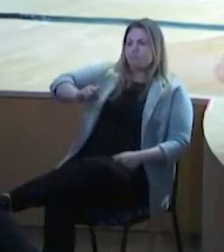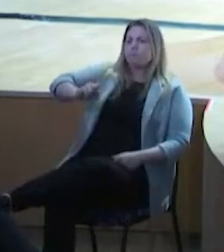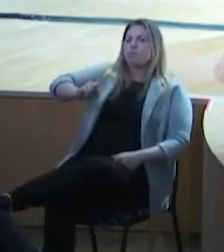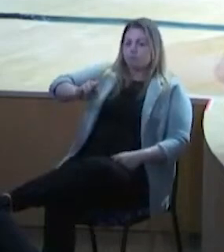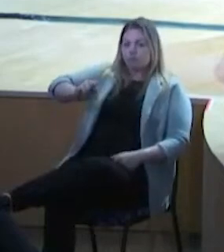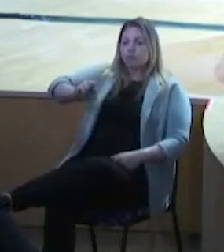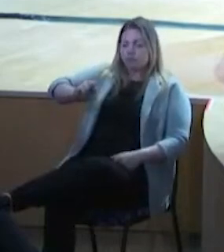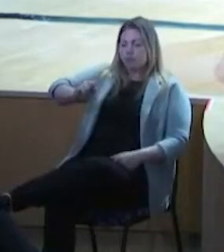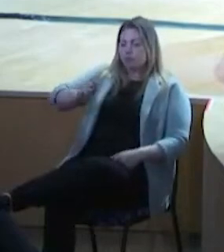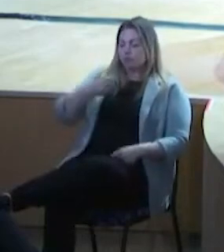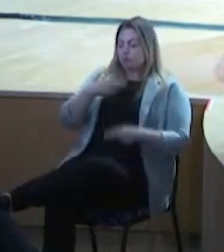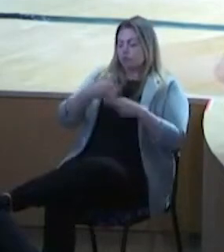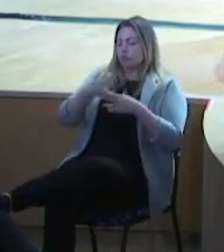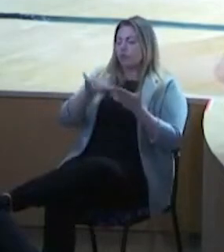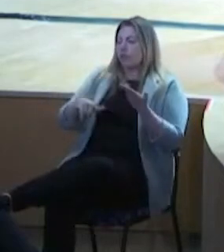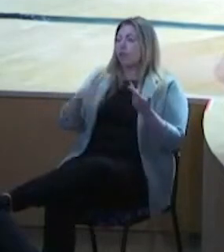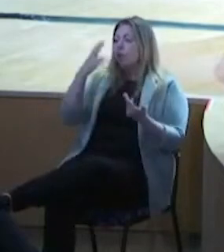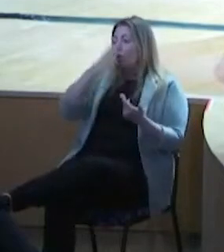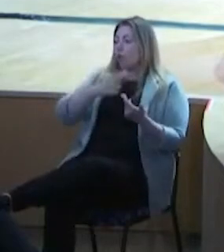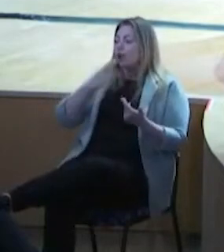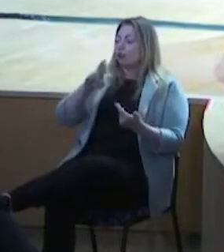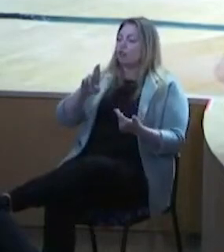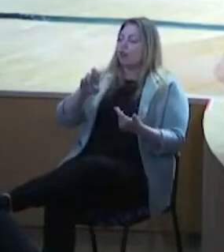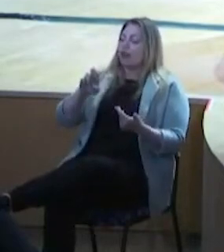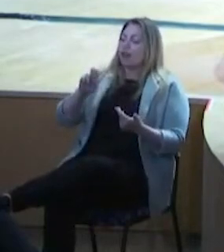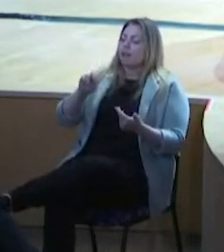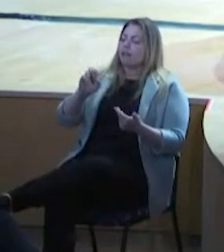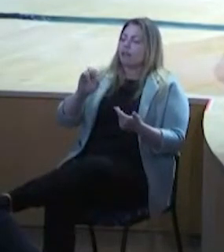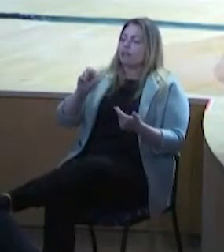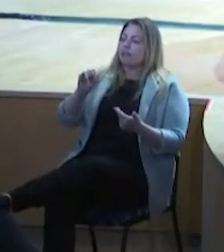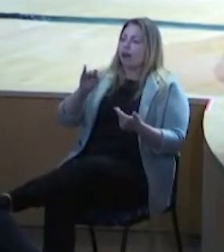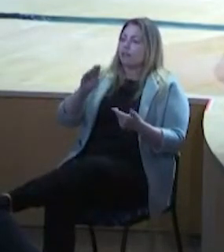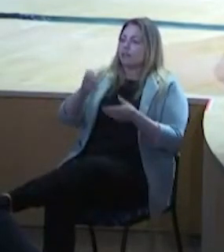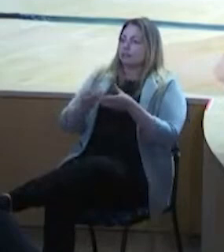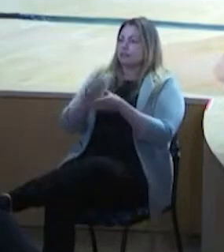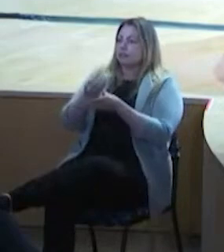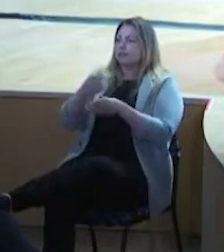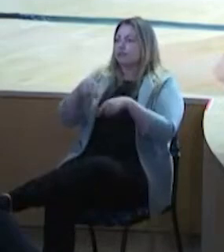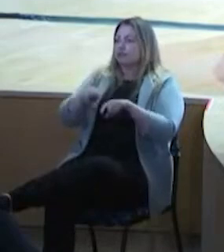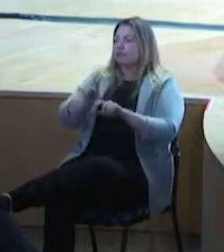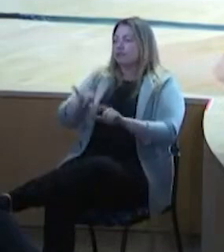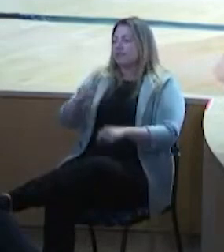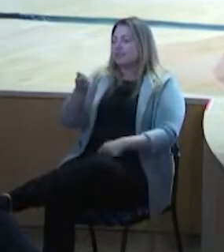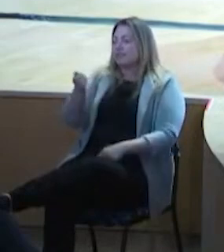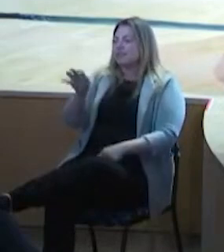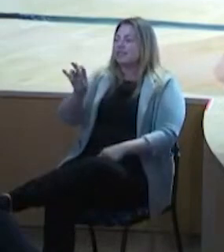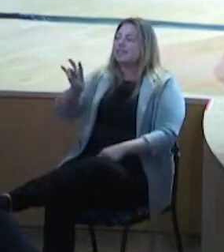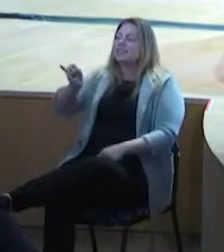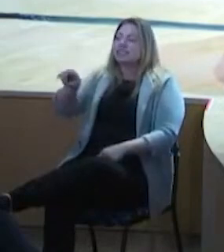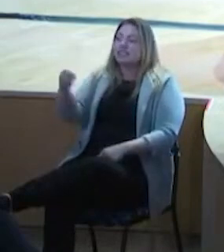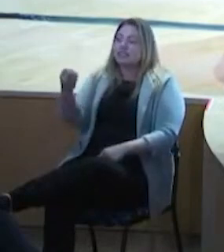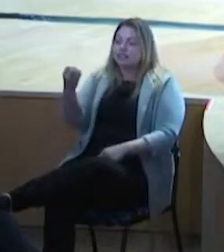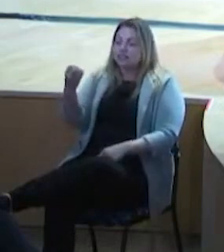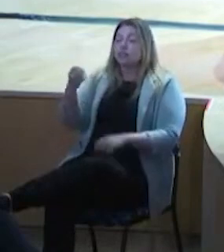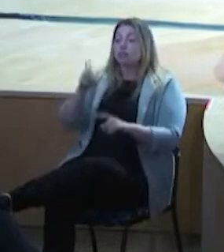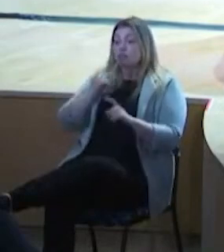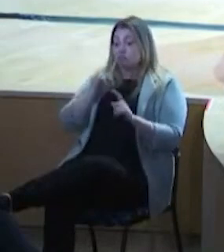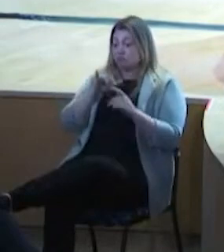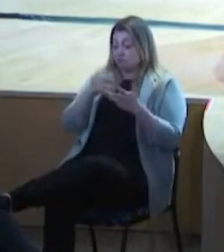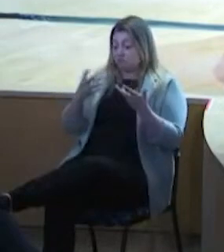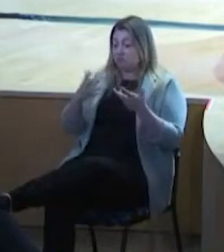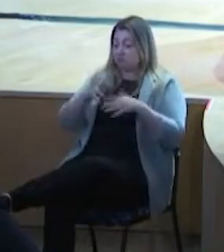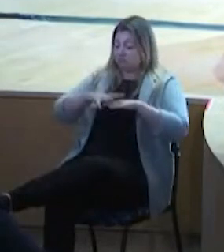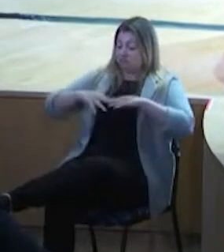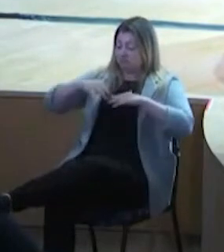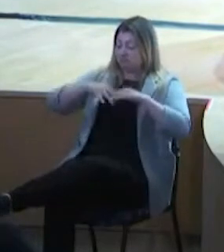we call it the Hawaiian Renaissance through the 70s. And that's when, you know, a, a large population of the Native Hawaiian